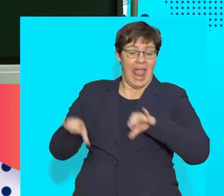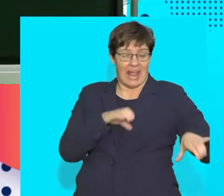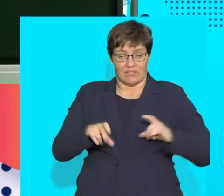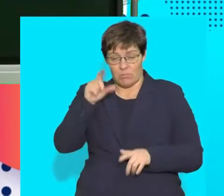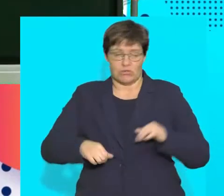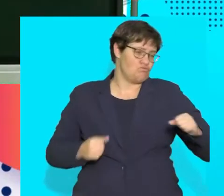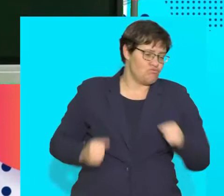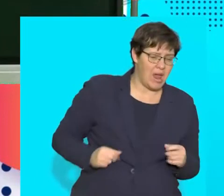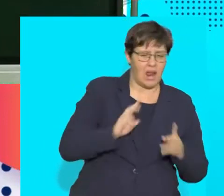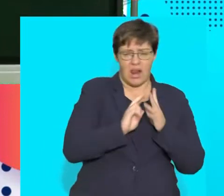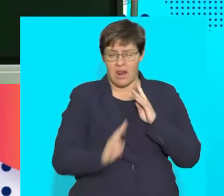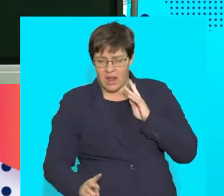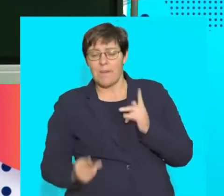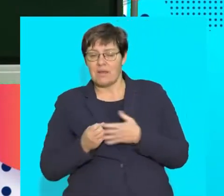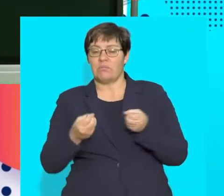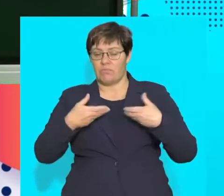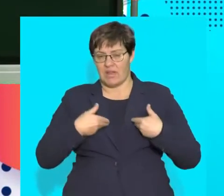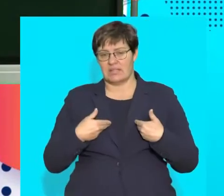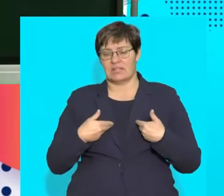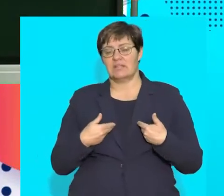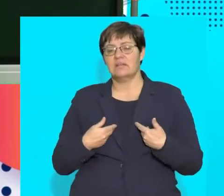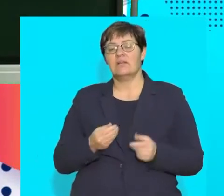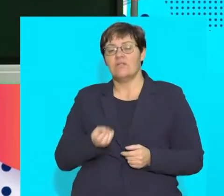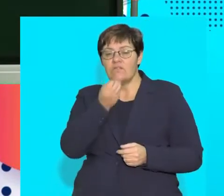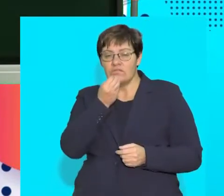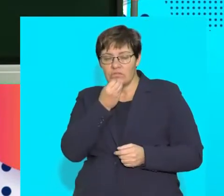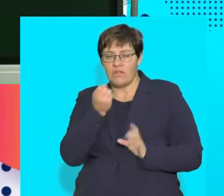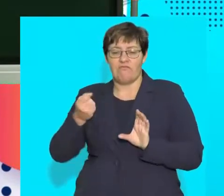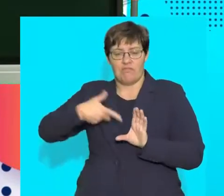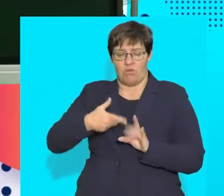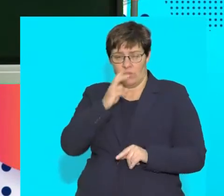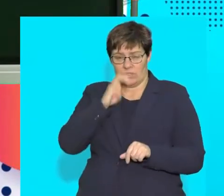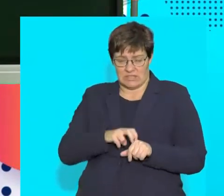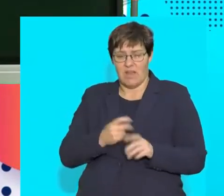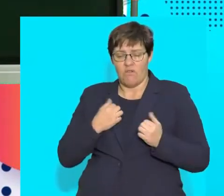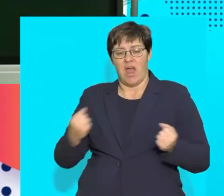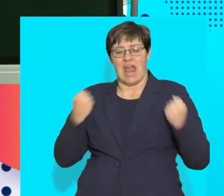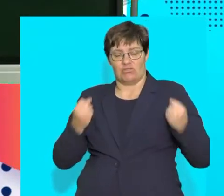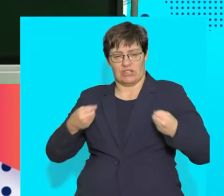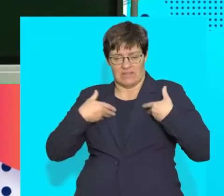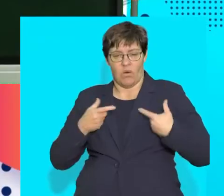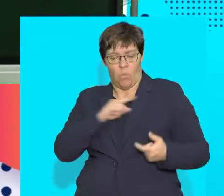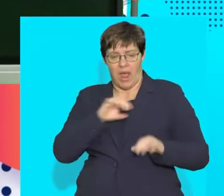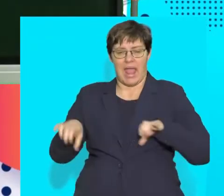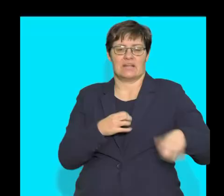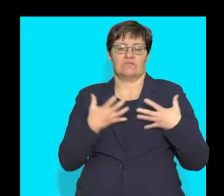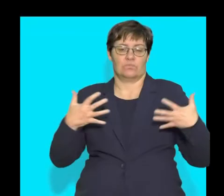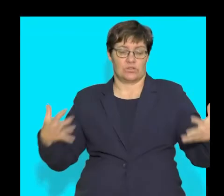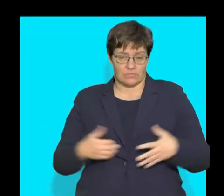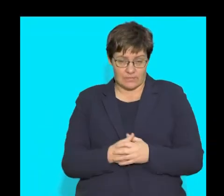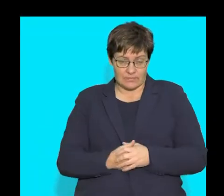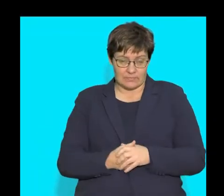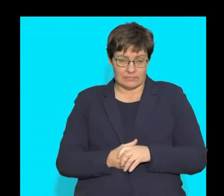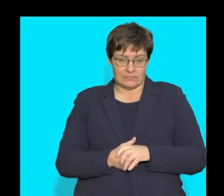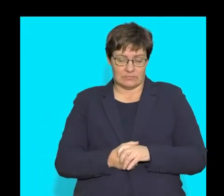active person, you need to be able to provide yourself with the necessary fuels that provide the energy for being active.